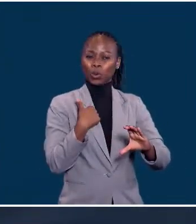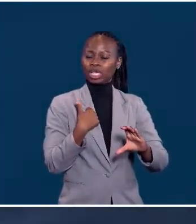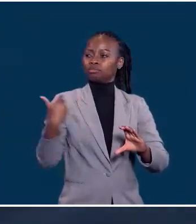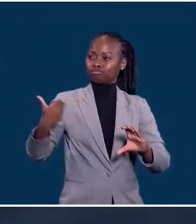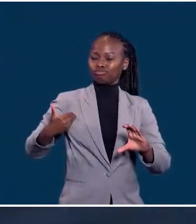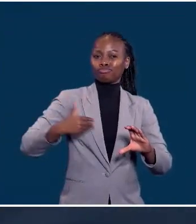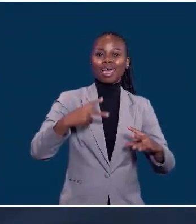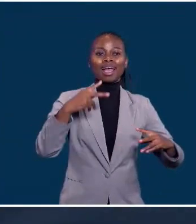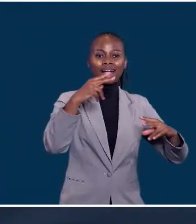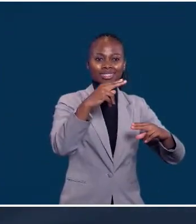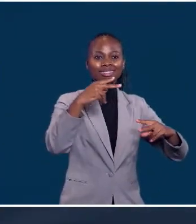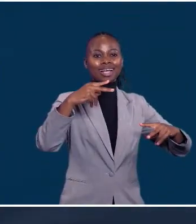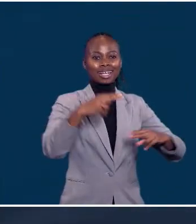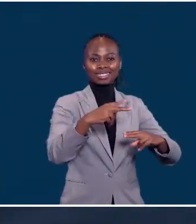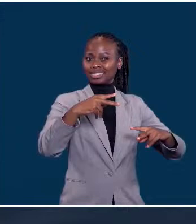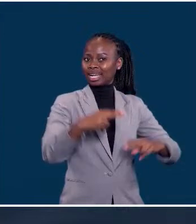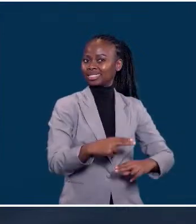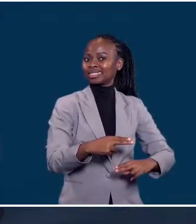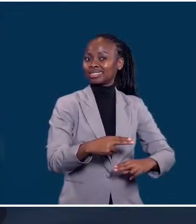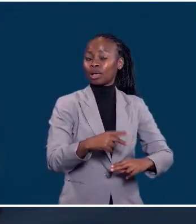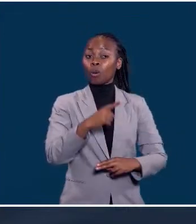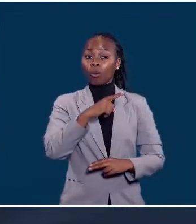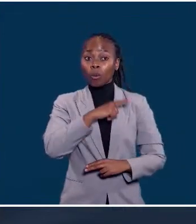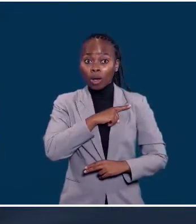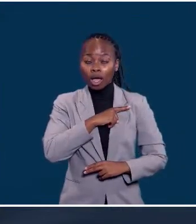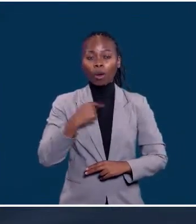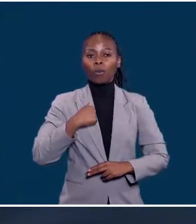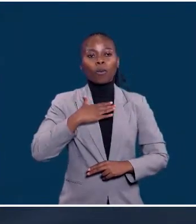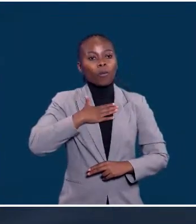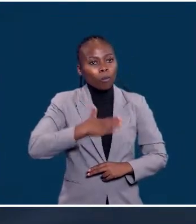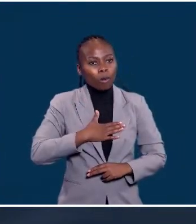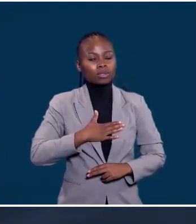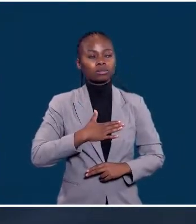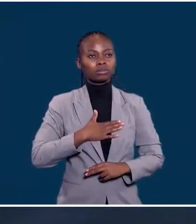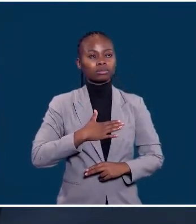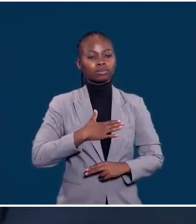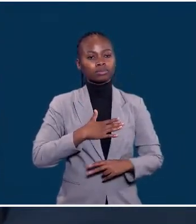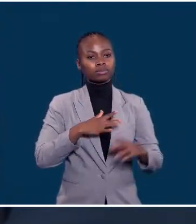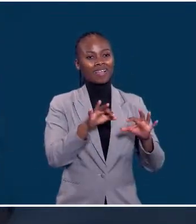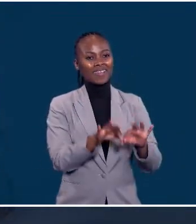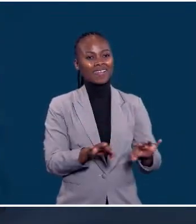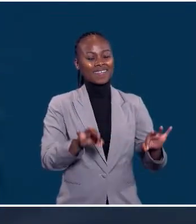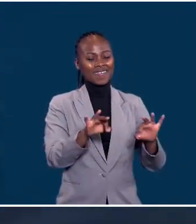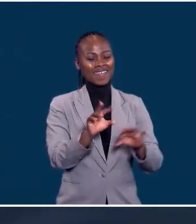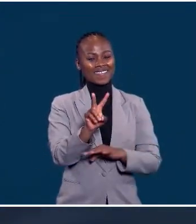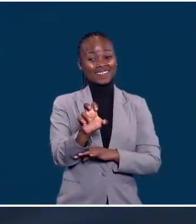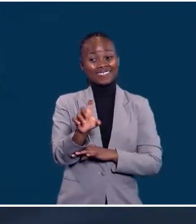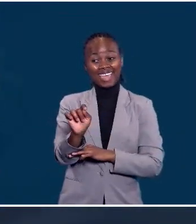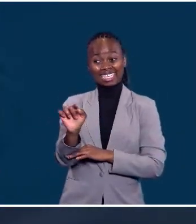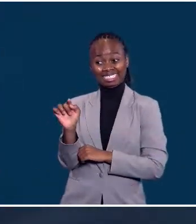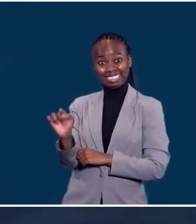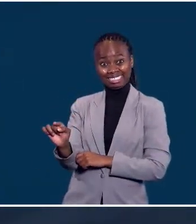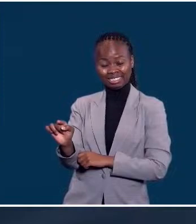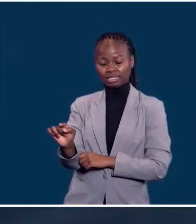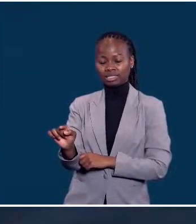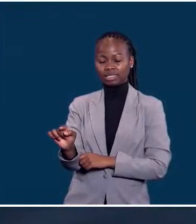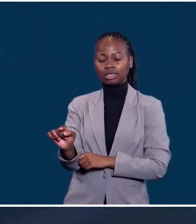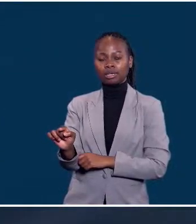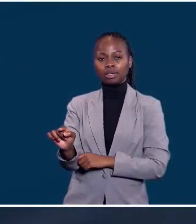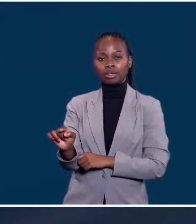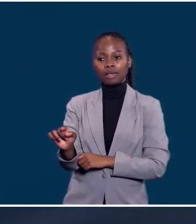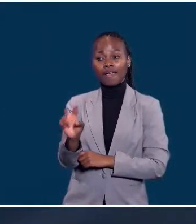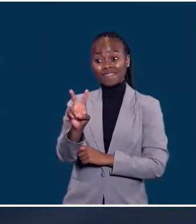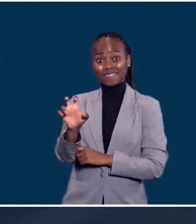Because we treat an increase or a decrease in value-added tax as an economic